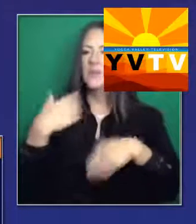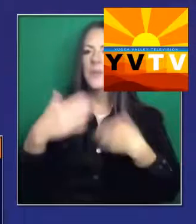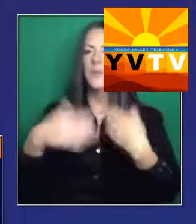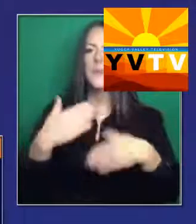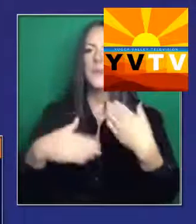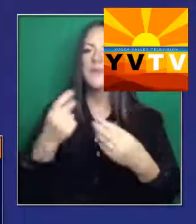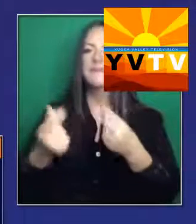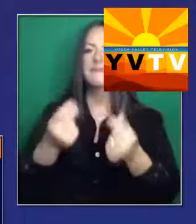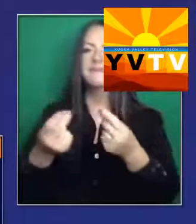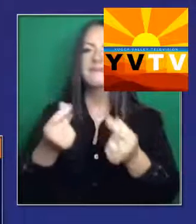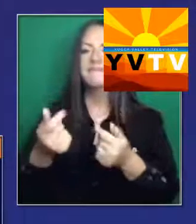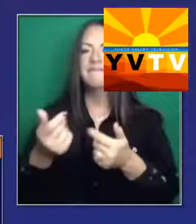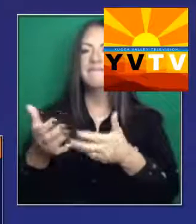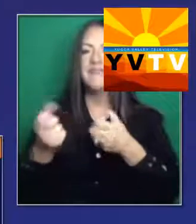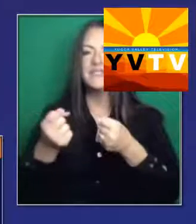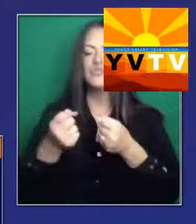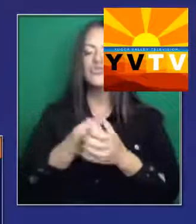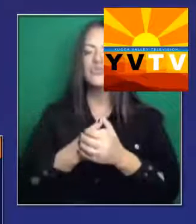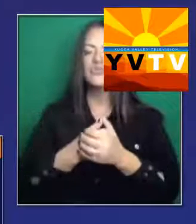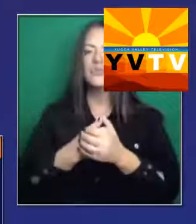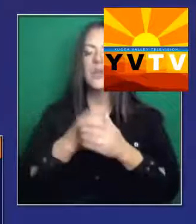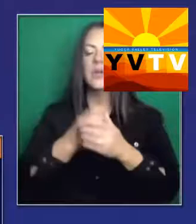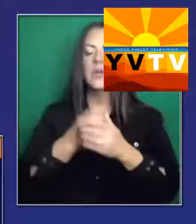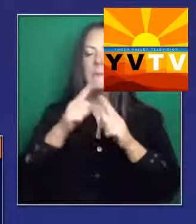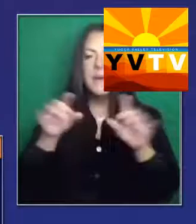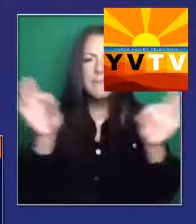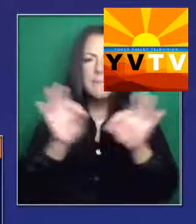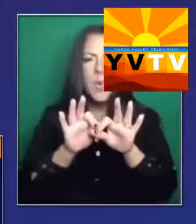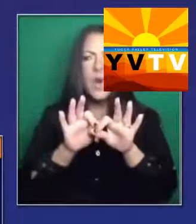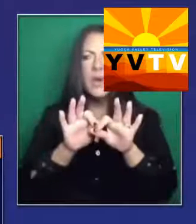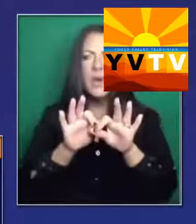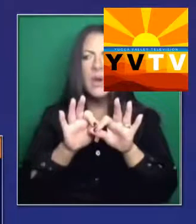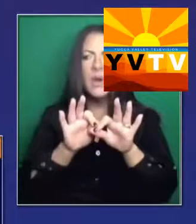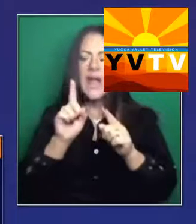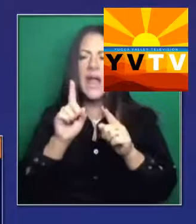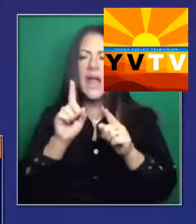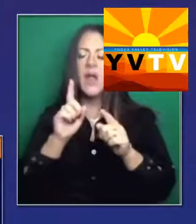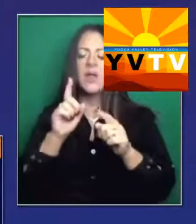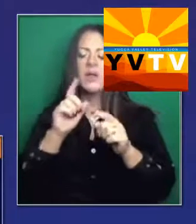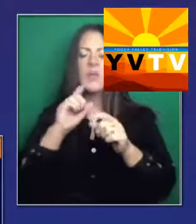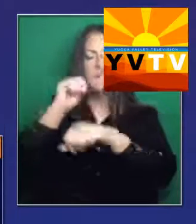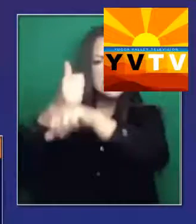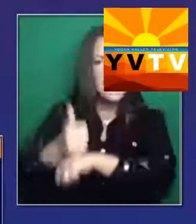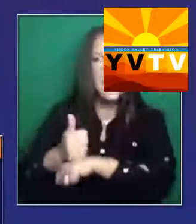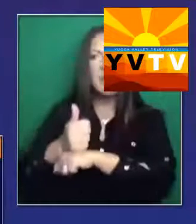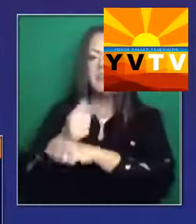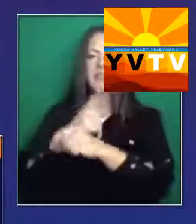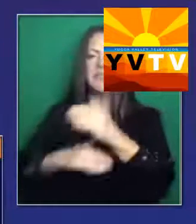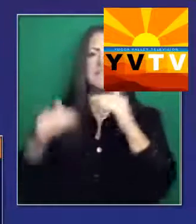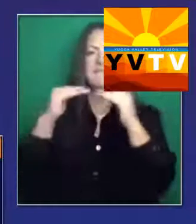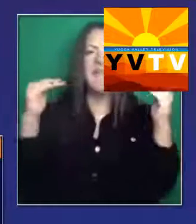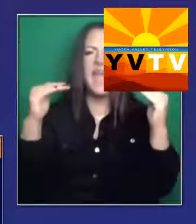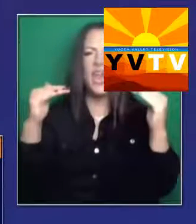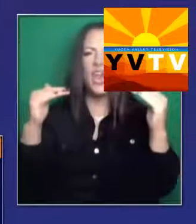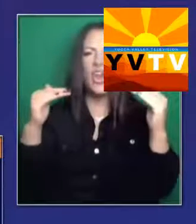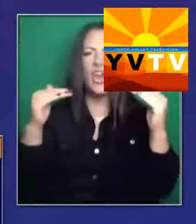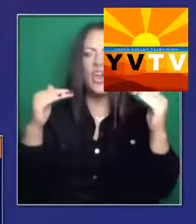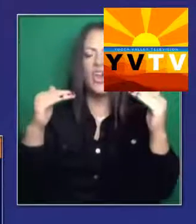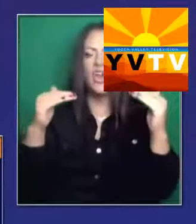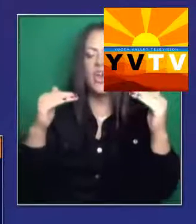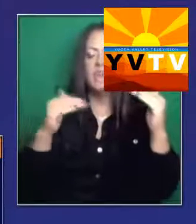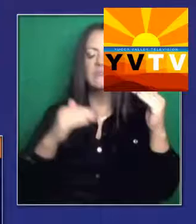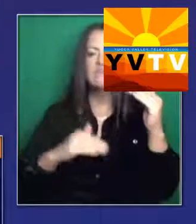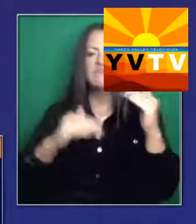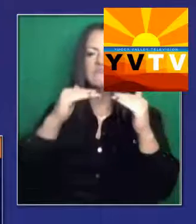also strategically as it relates to the equity frames that we have set forth. We finally got that pharmacy program up